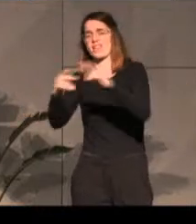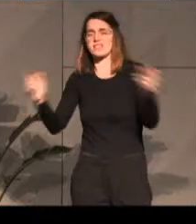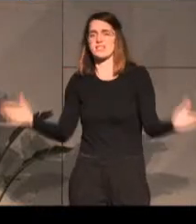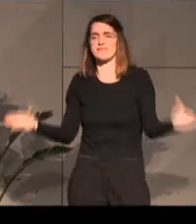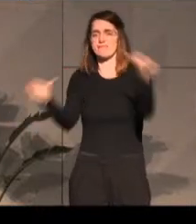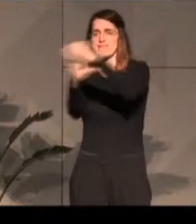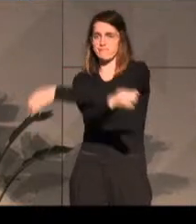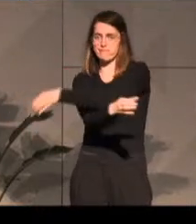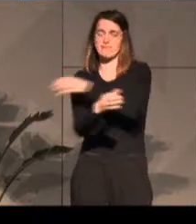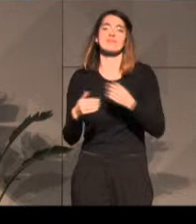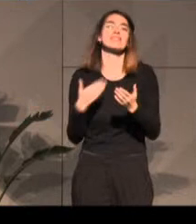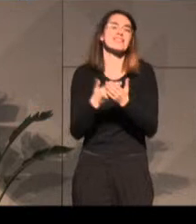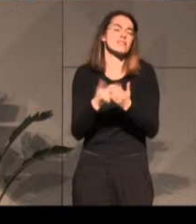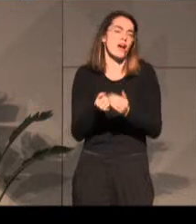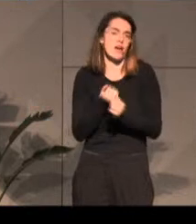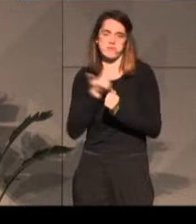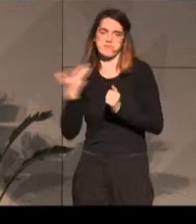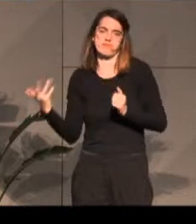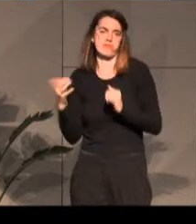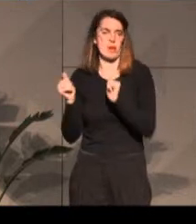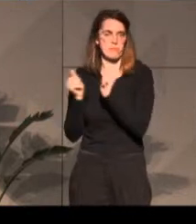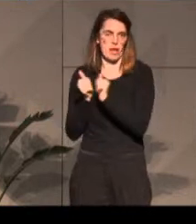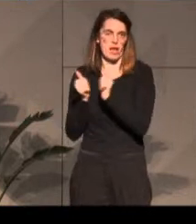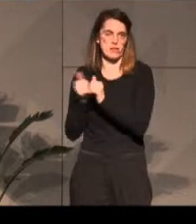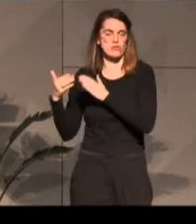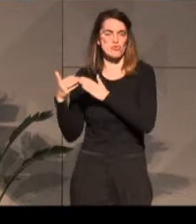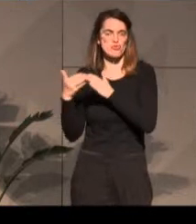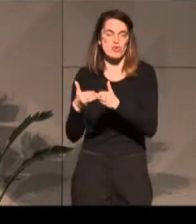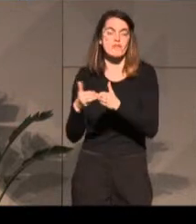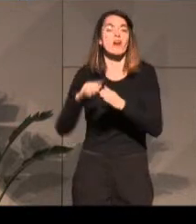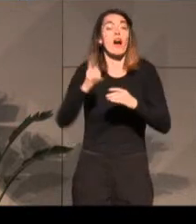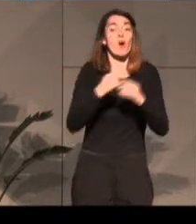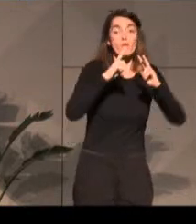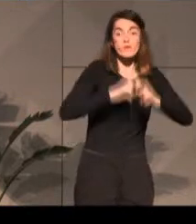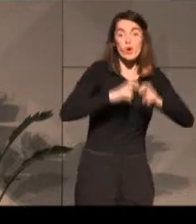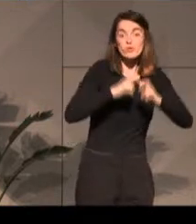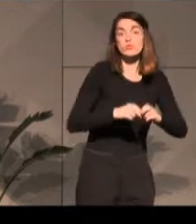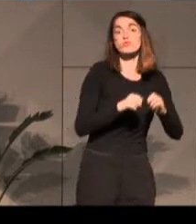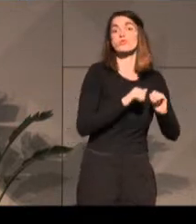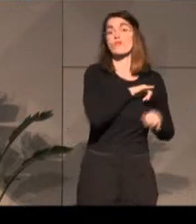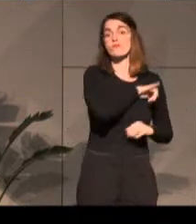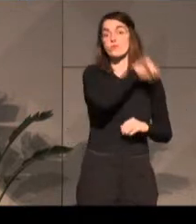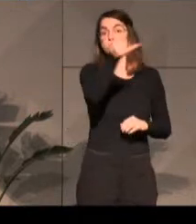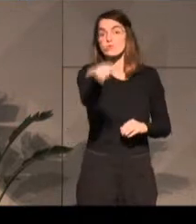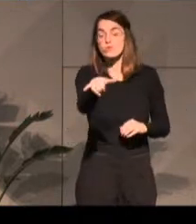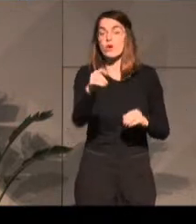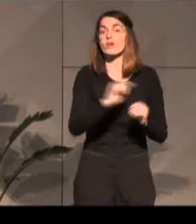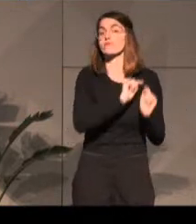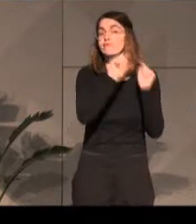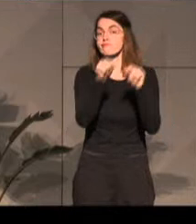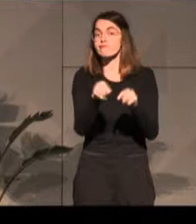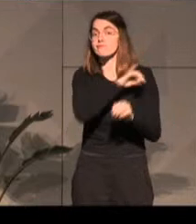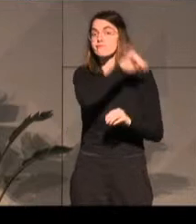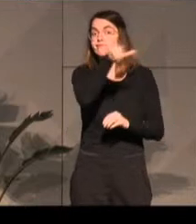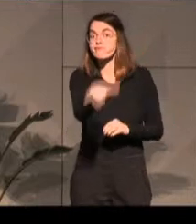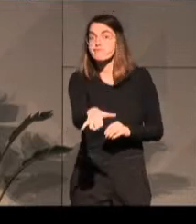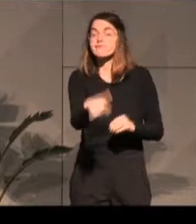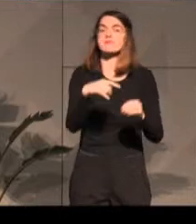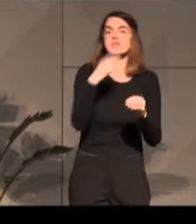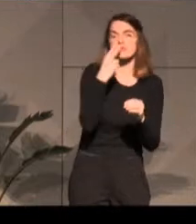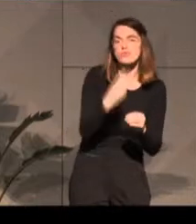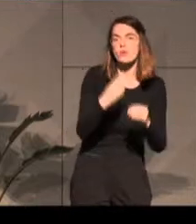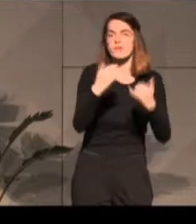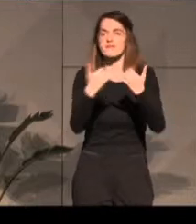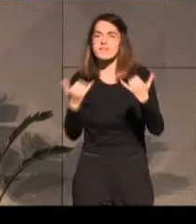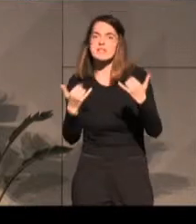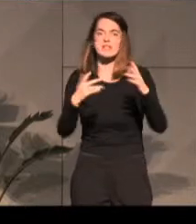several times. So we had 6 additional partnerships and icebreakers, and research aircrafts and helicopters supported us in order to be